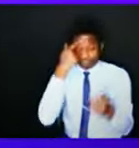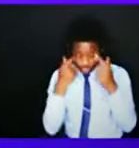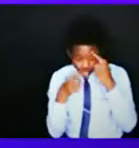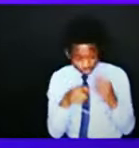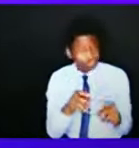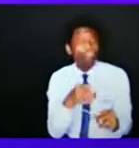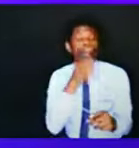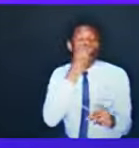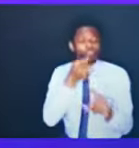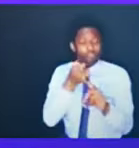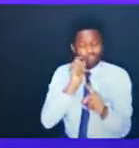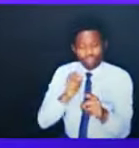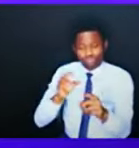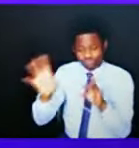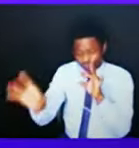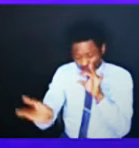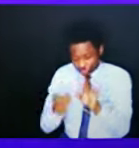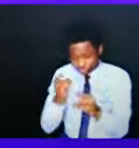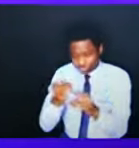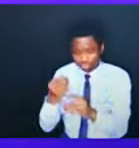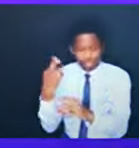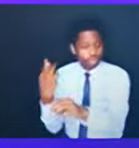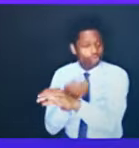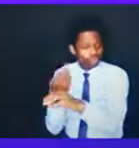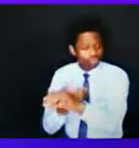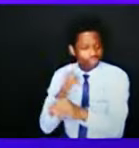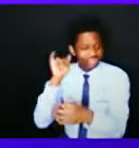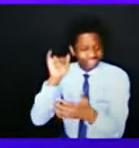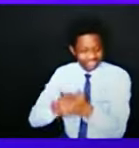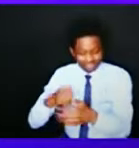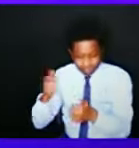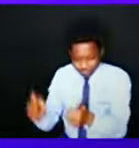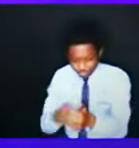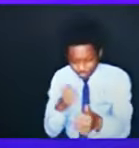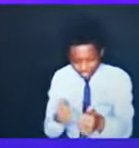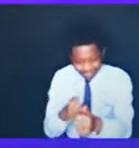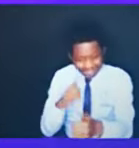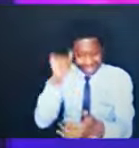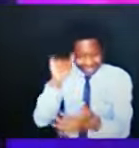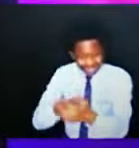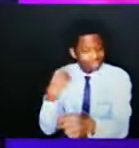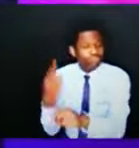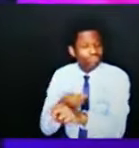that accompanied them, and that rock was Christ.